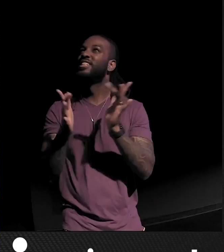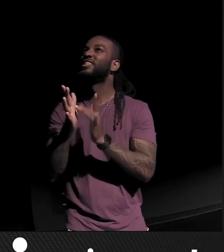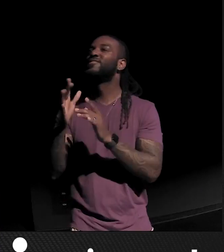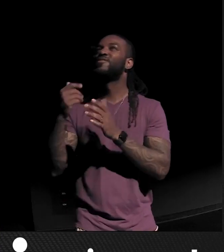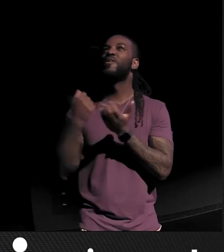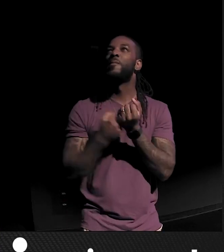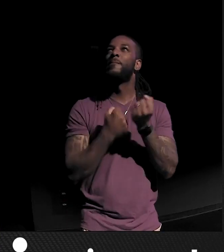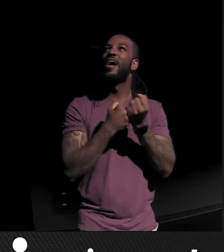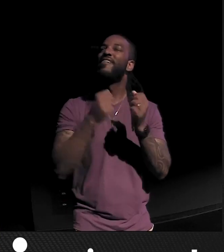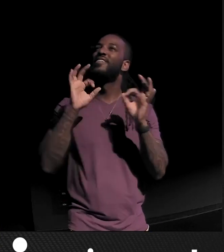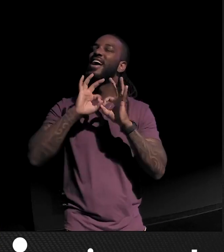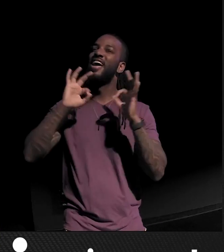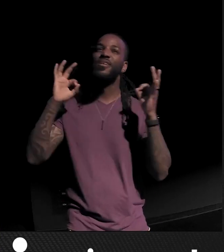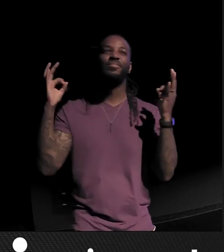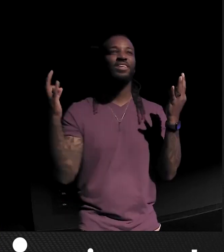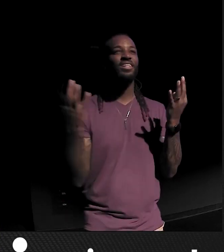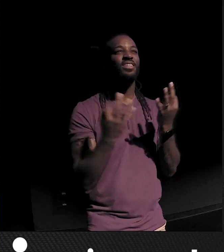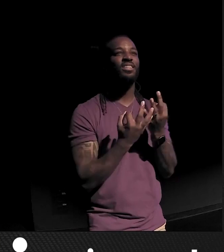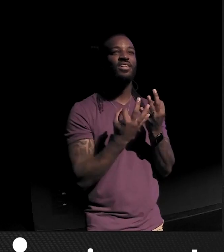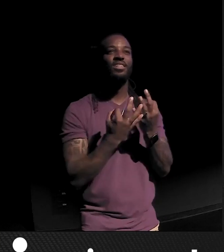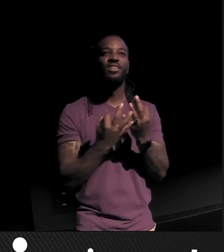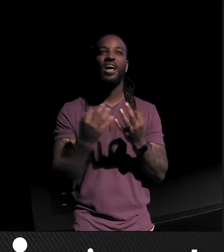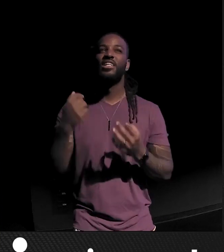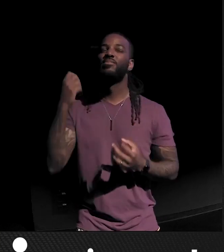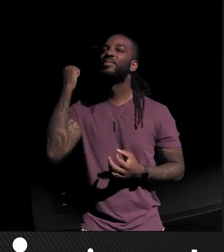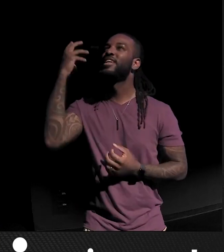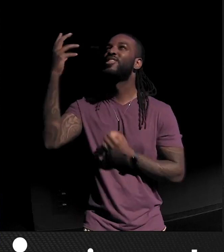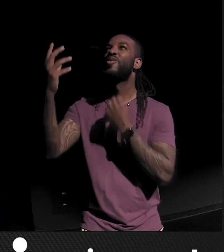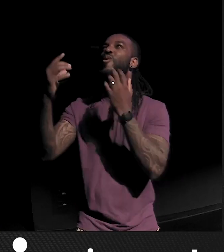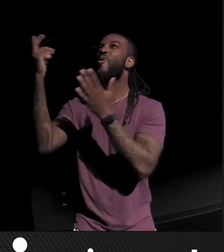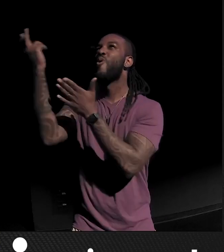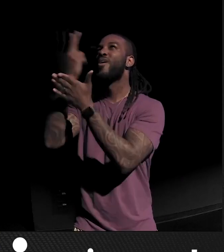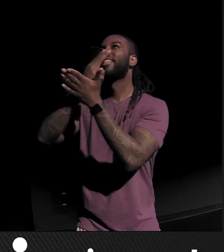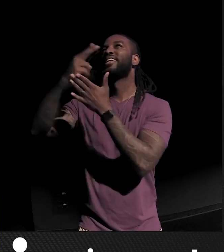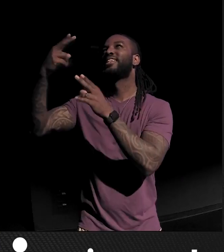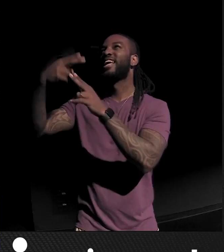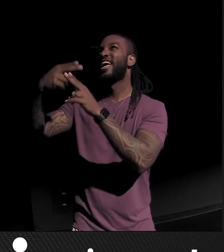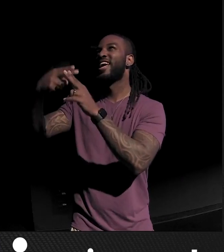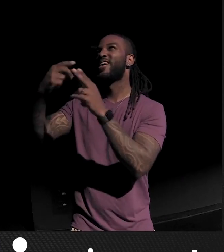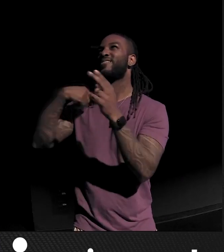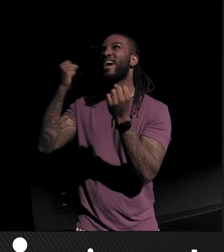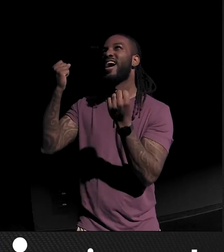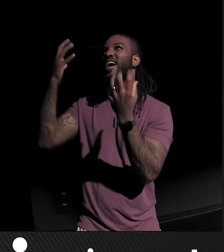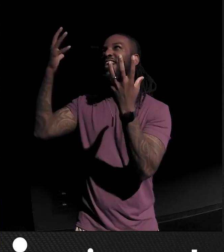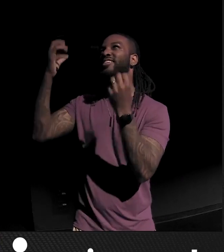Jesus for my family, I speak the holy name,